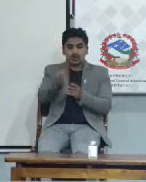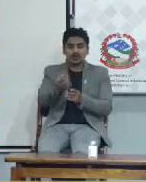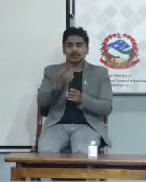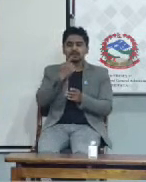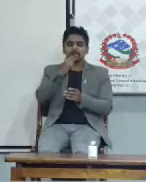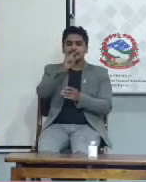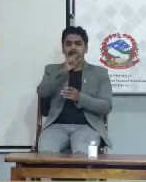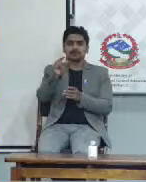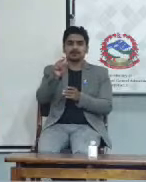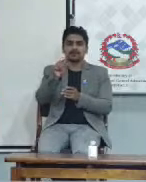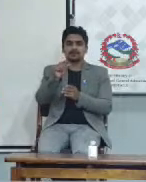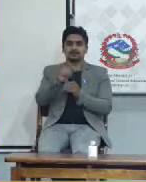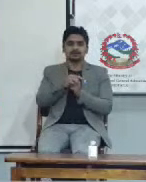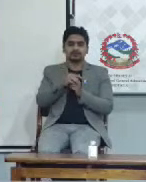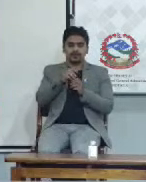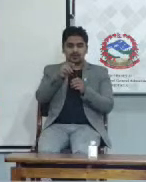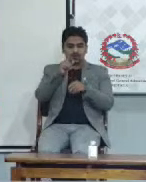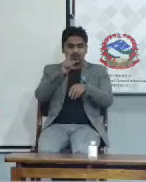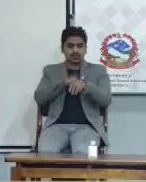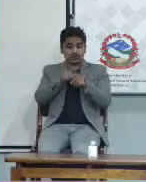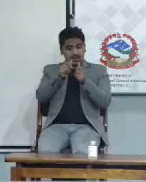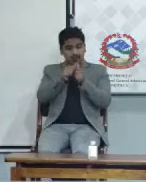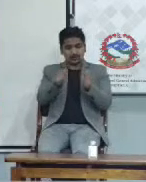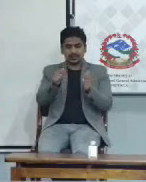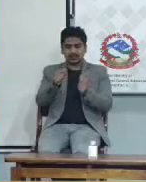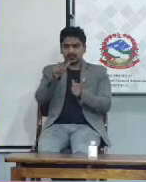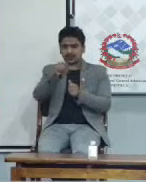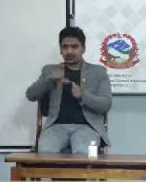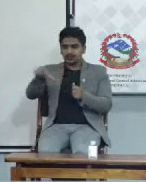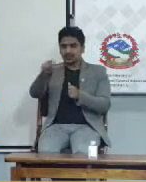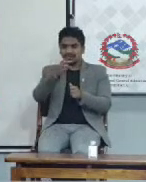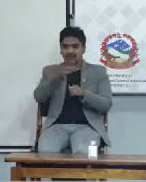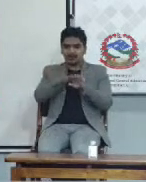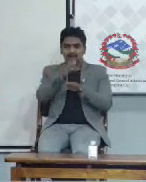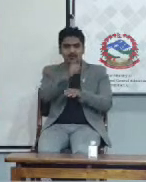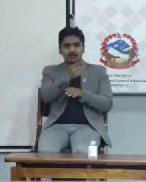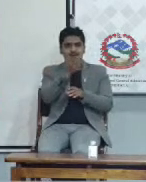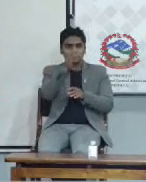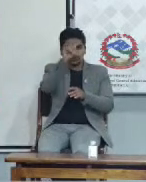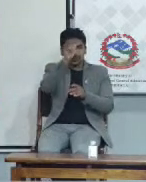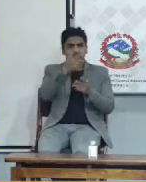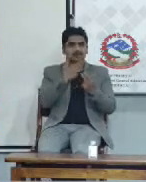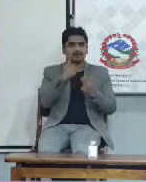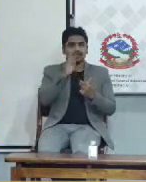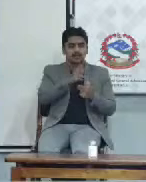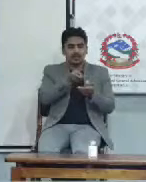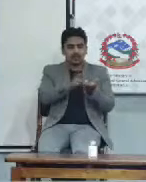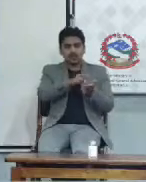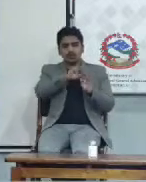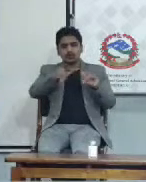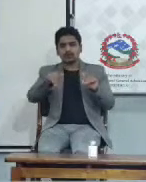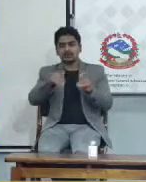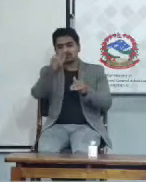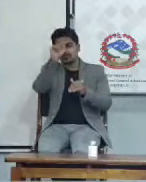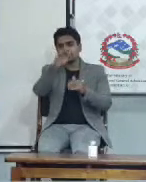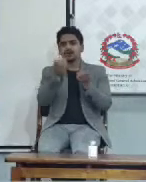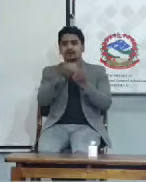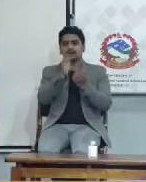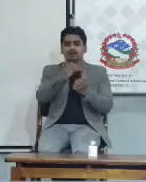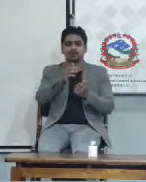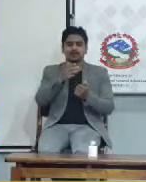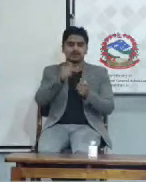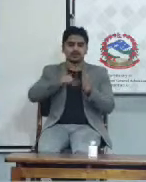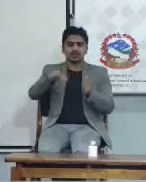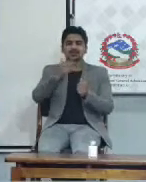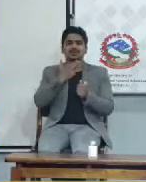information is very important. Then it can not address the people's interest, and the people's